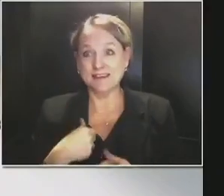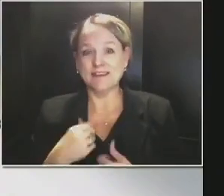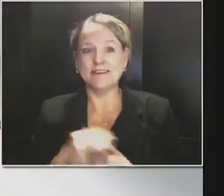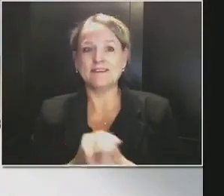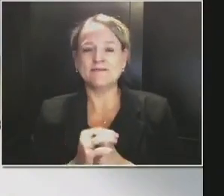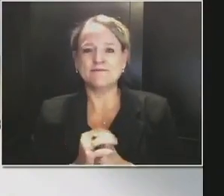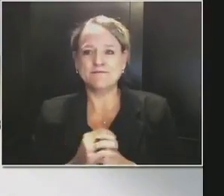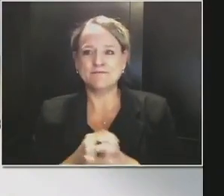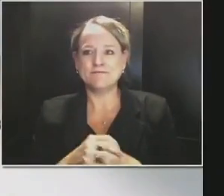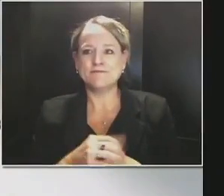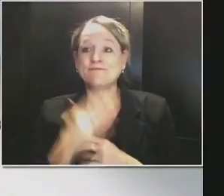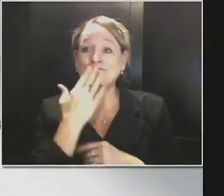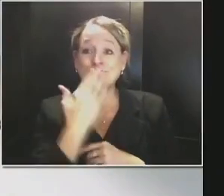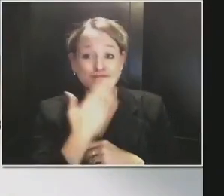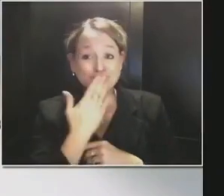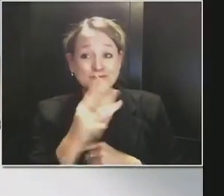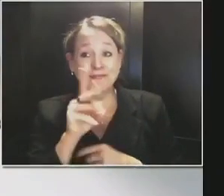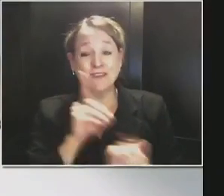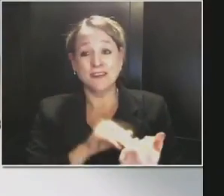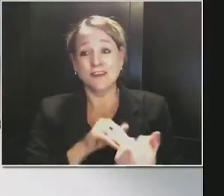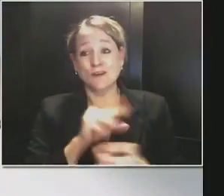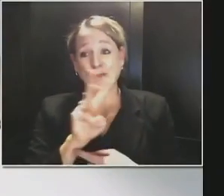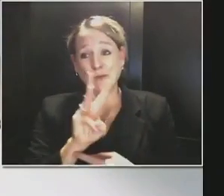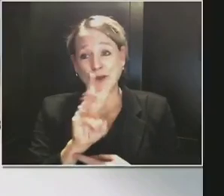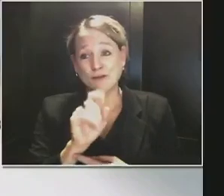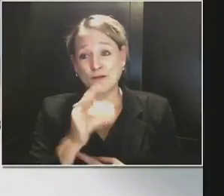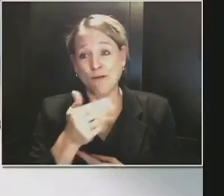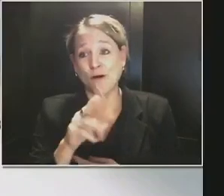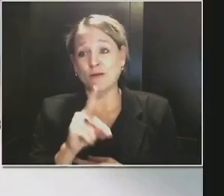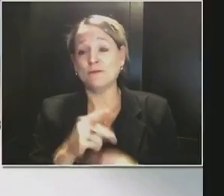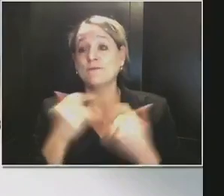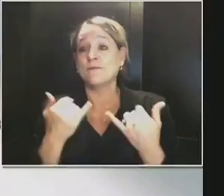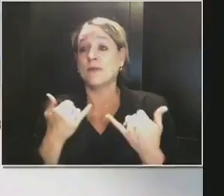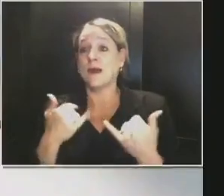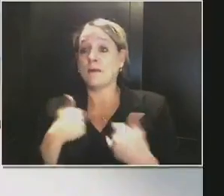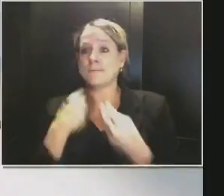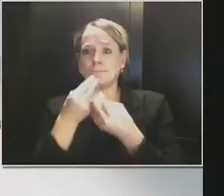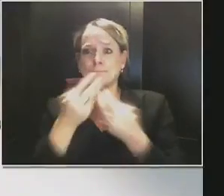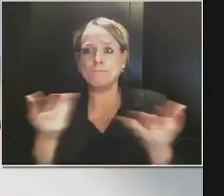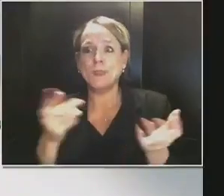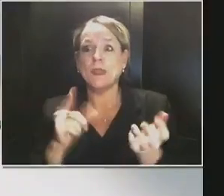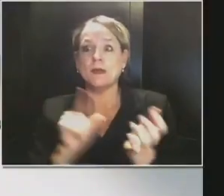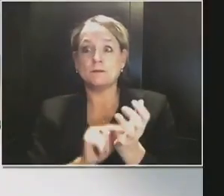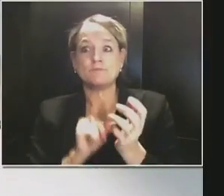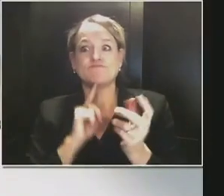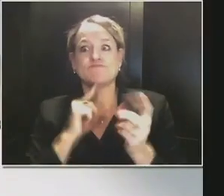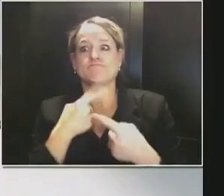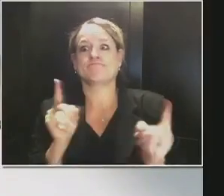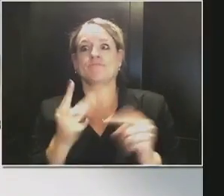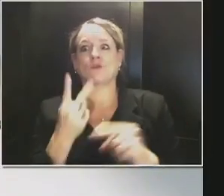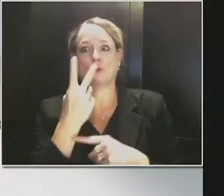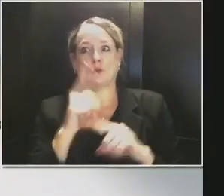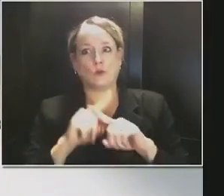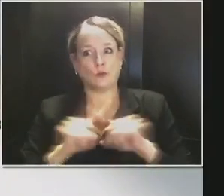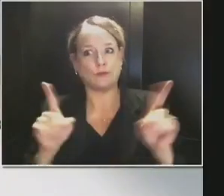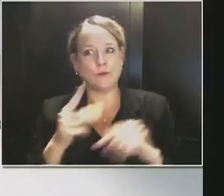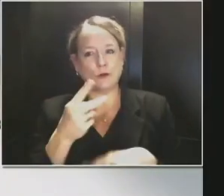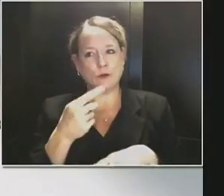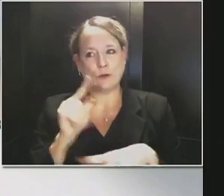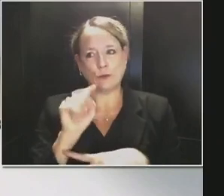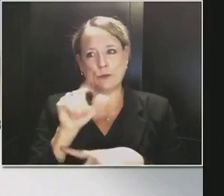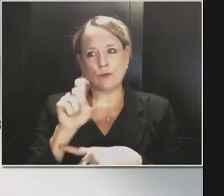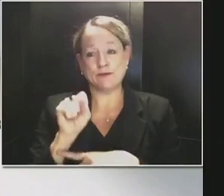before we get into the details on what it is and how to best understand it, I want to provide some further context for how we